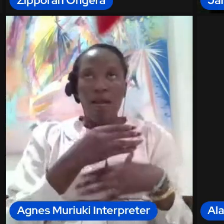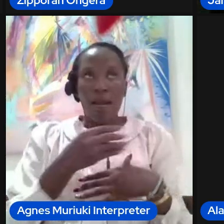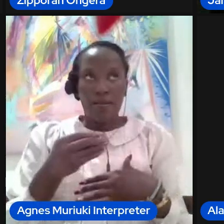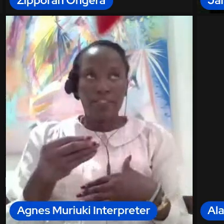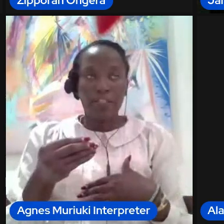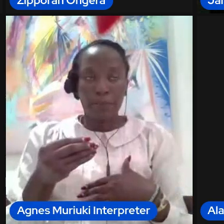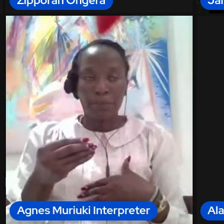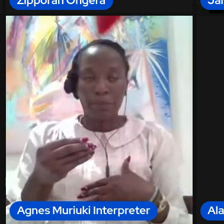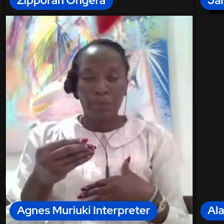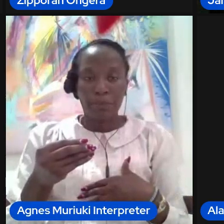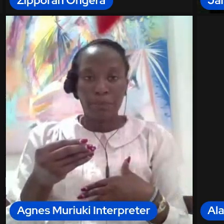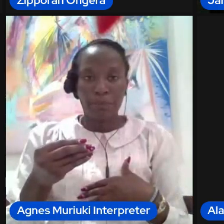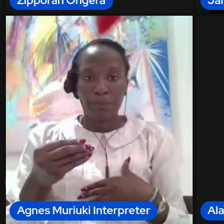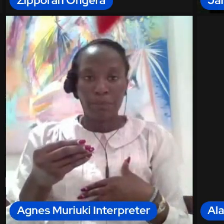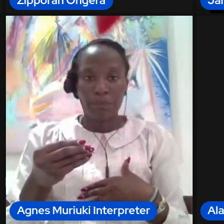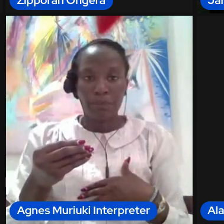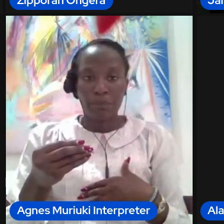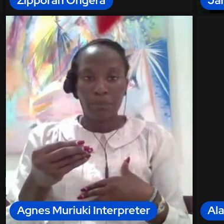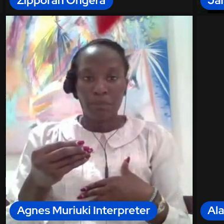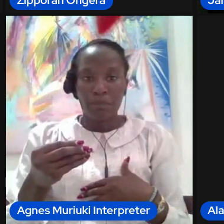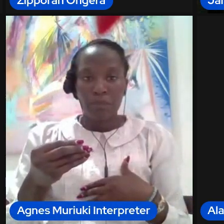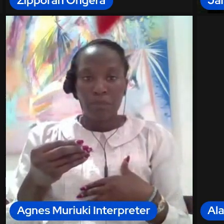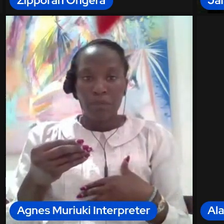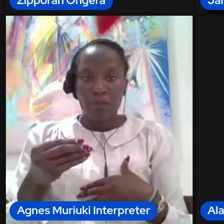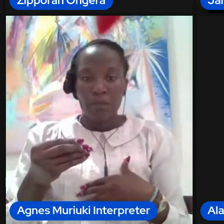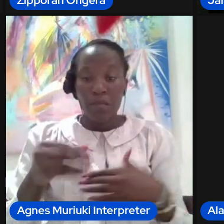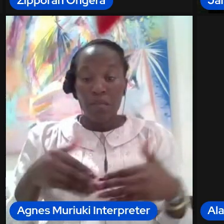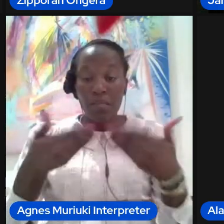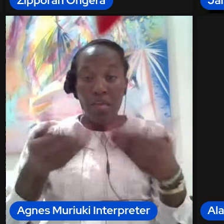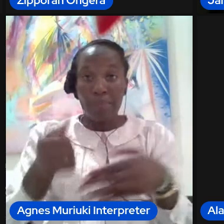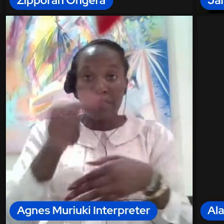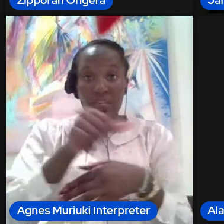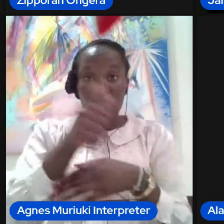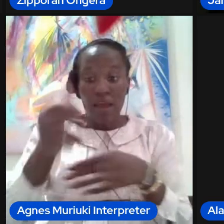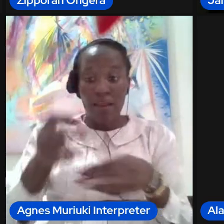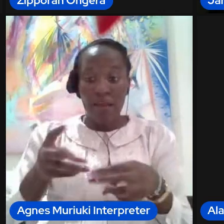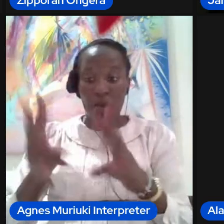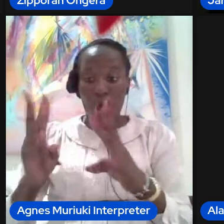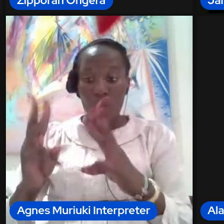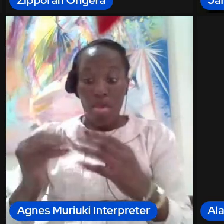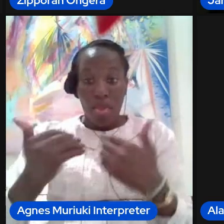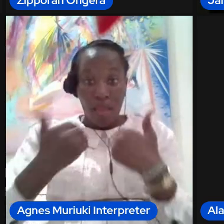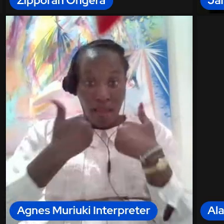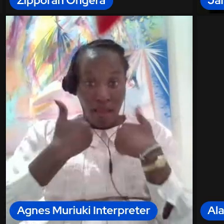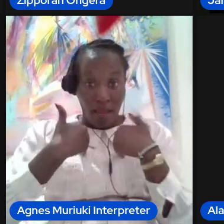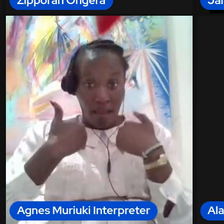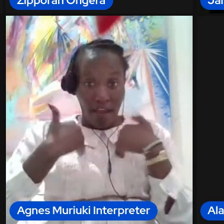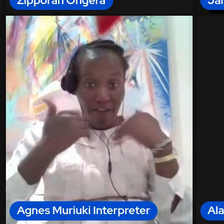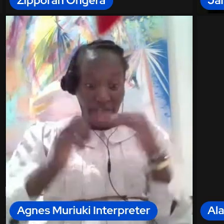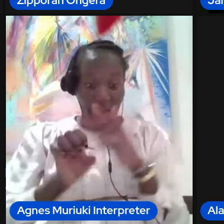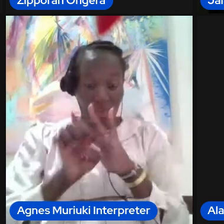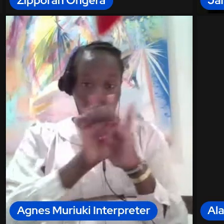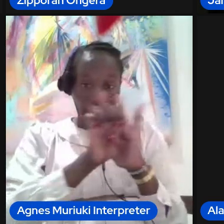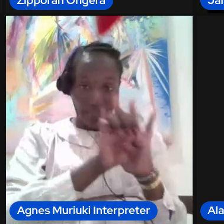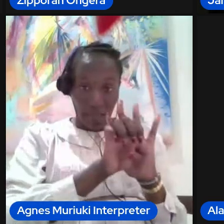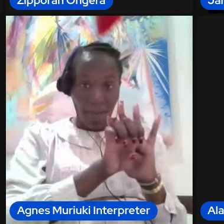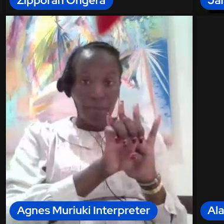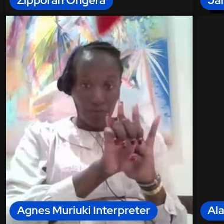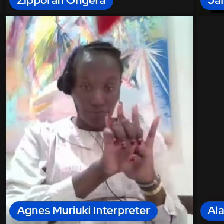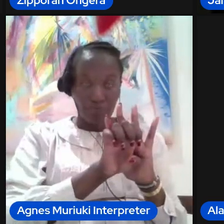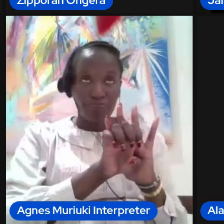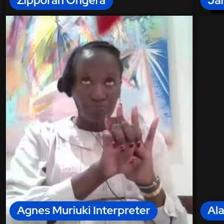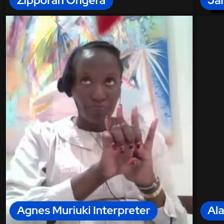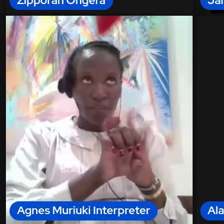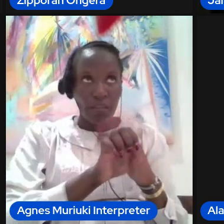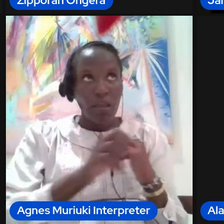another lens. I just want to give an example of that, and featuring a person with